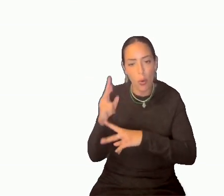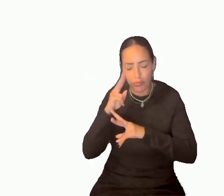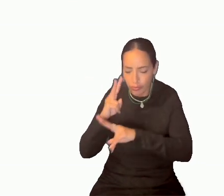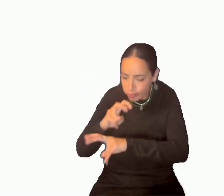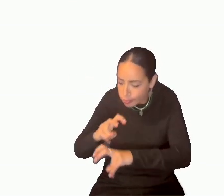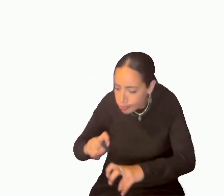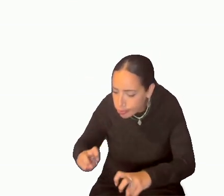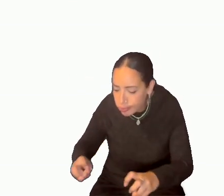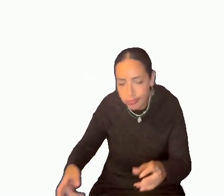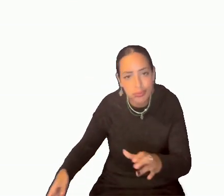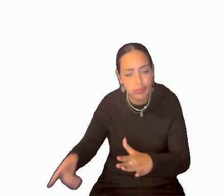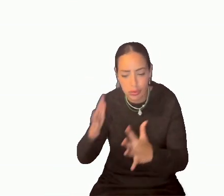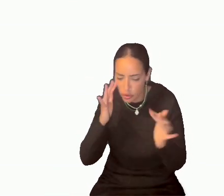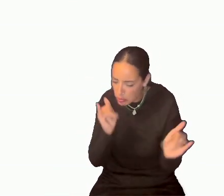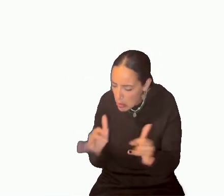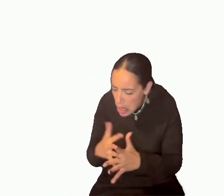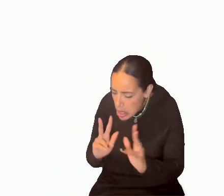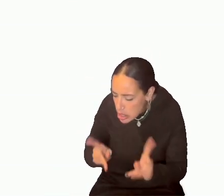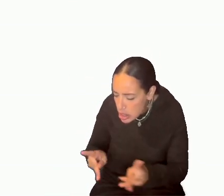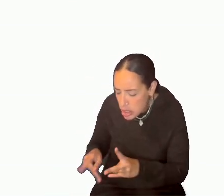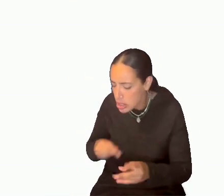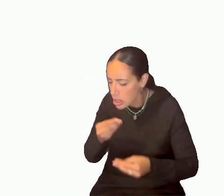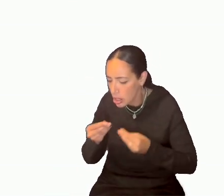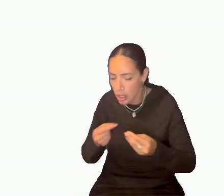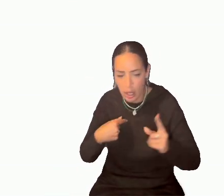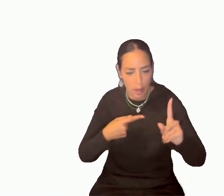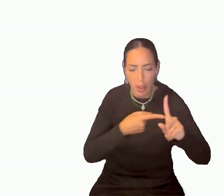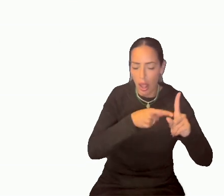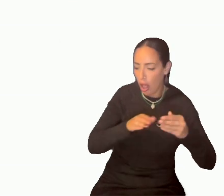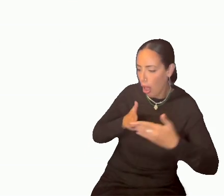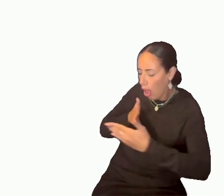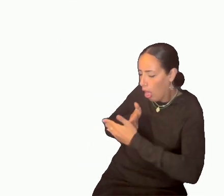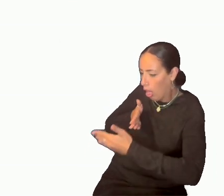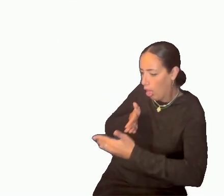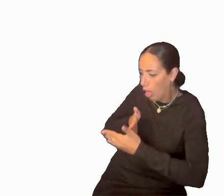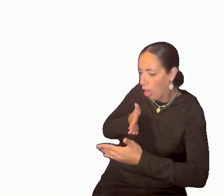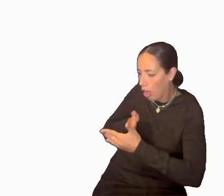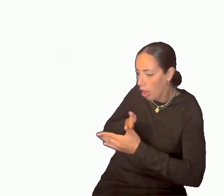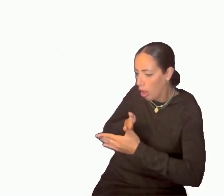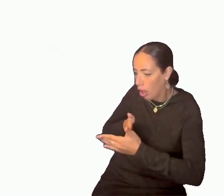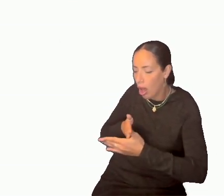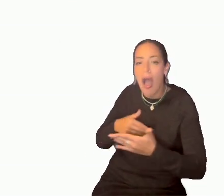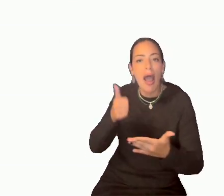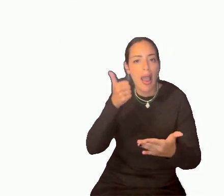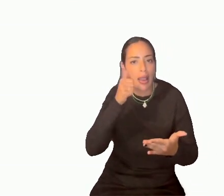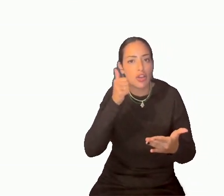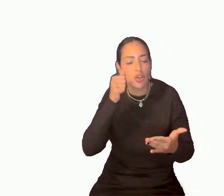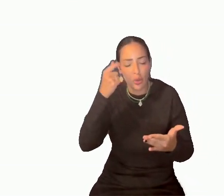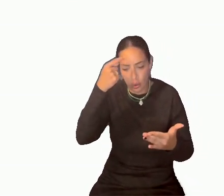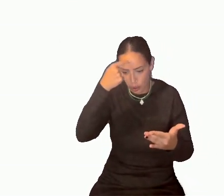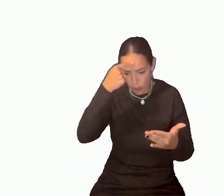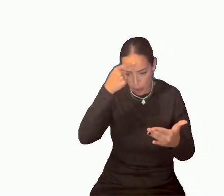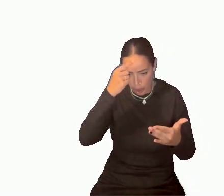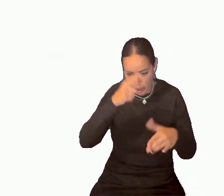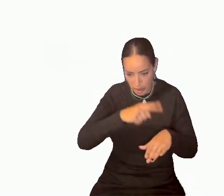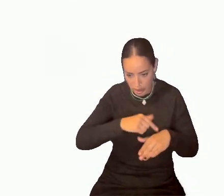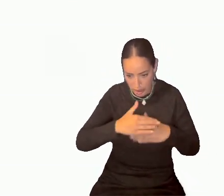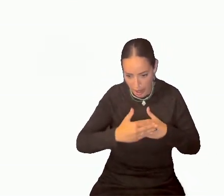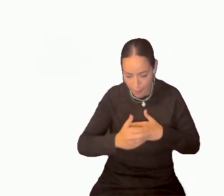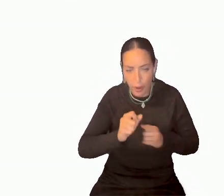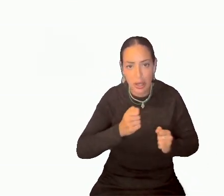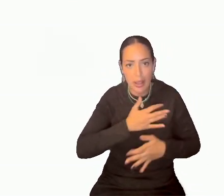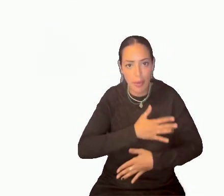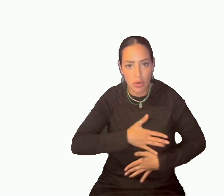him." She goes on to say, "My rational brain knew that, and knew that it was going to take some time, but I couldn't stop the